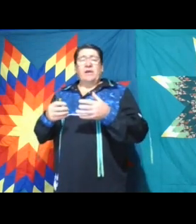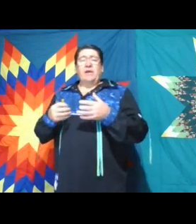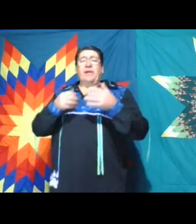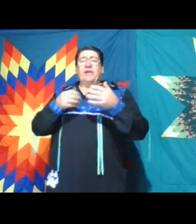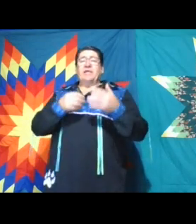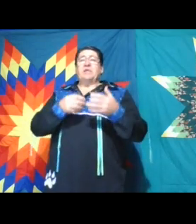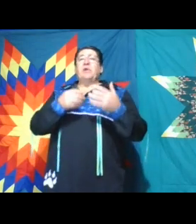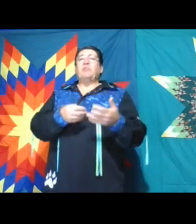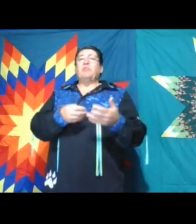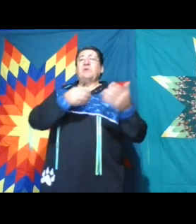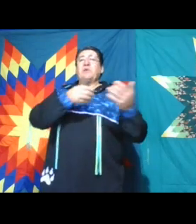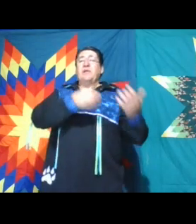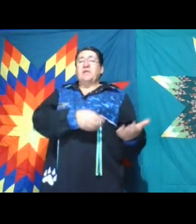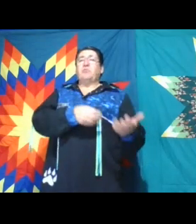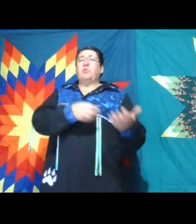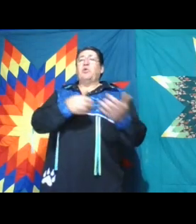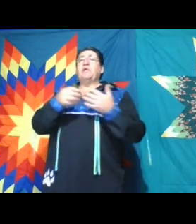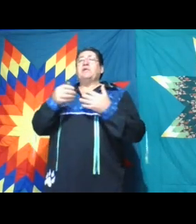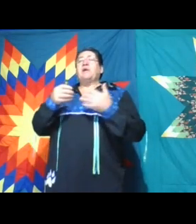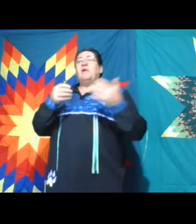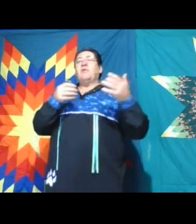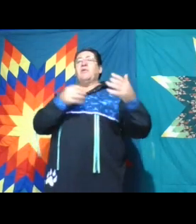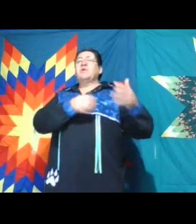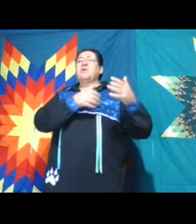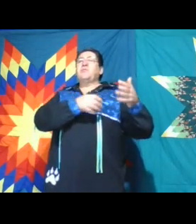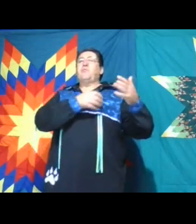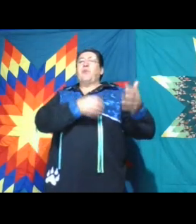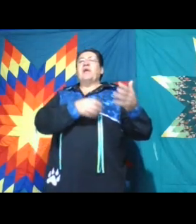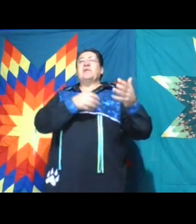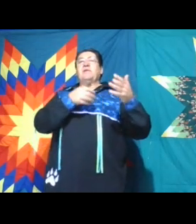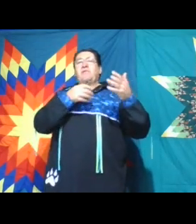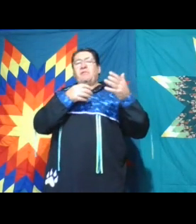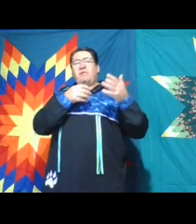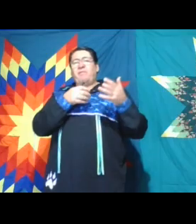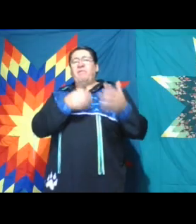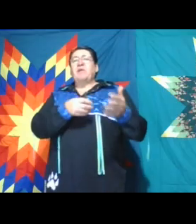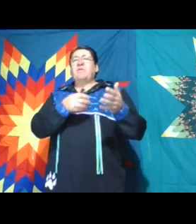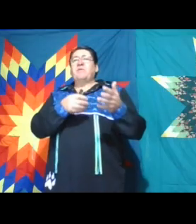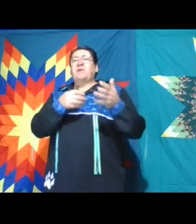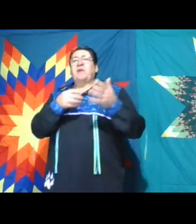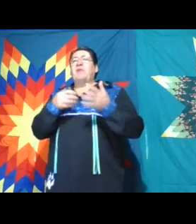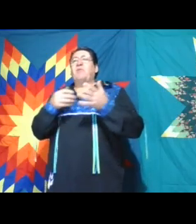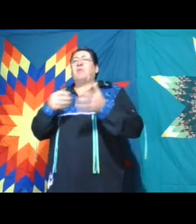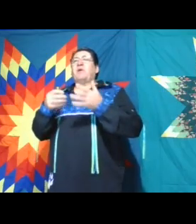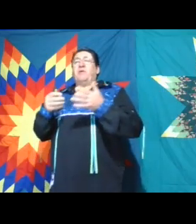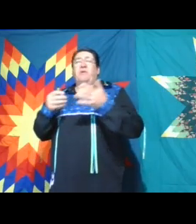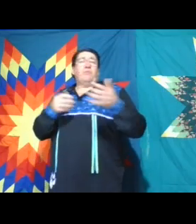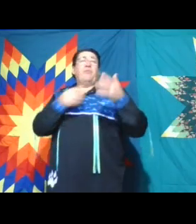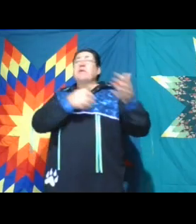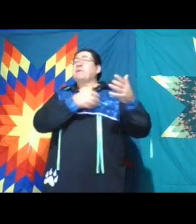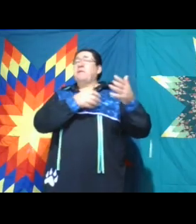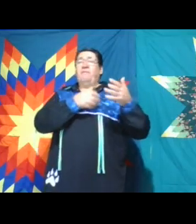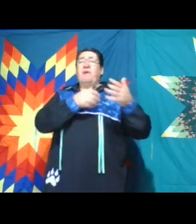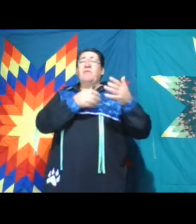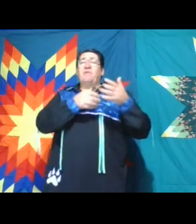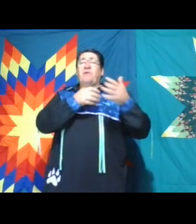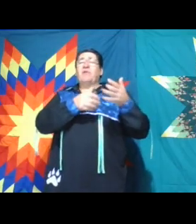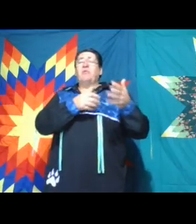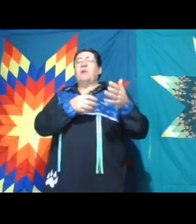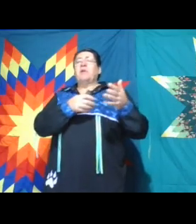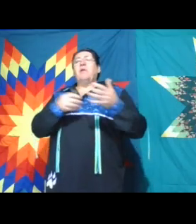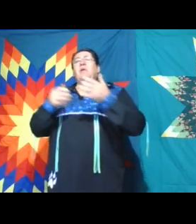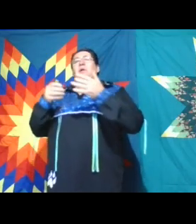existing Indigenous peoples, Indigenous employees, those are your best venue to network or best venue